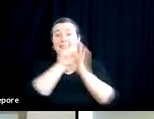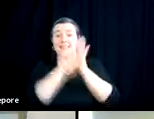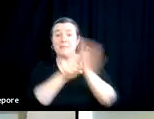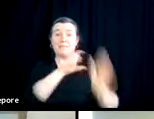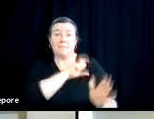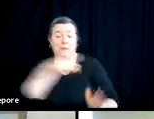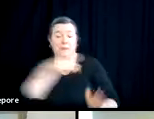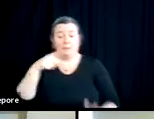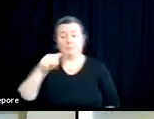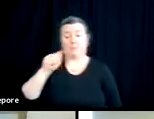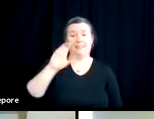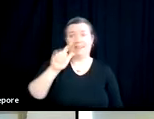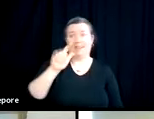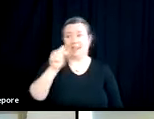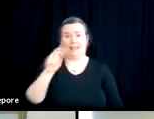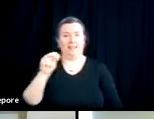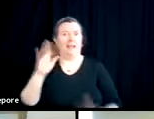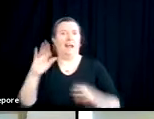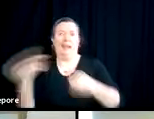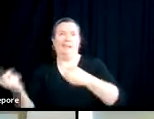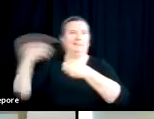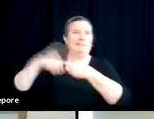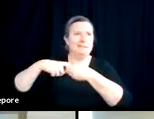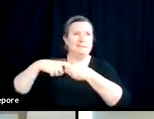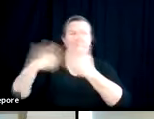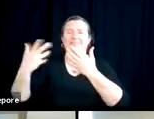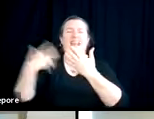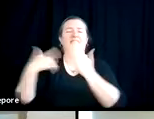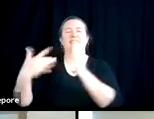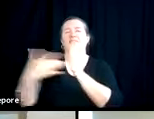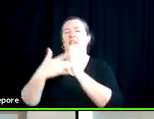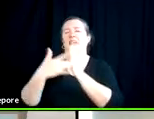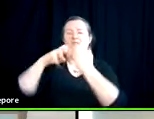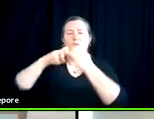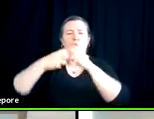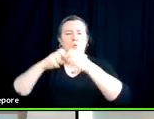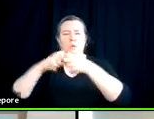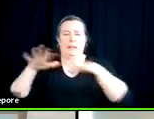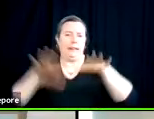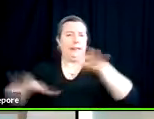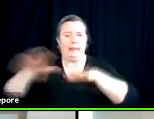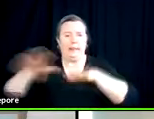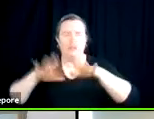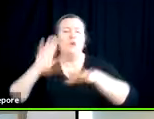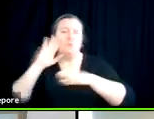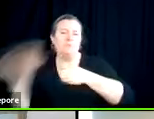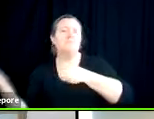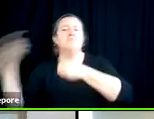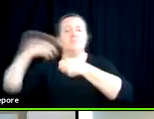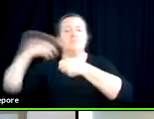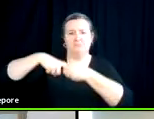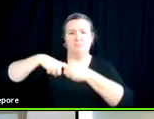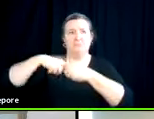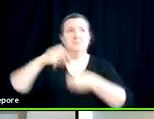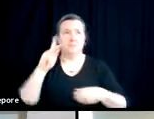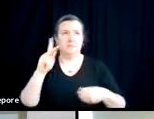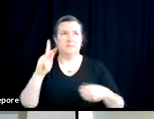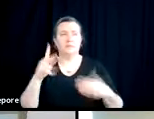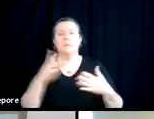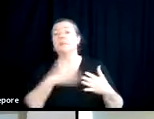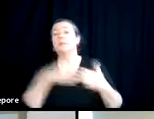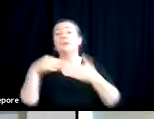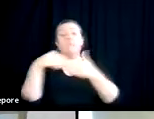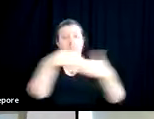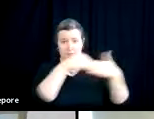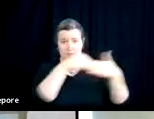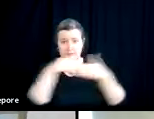some technical difficulties, but he'll be joining us in a minute. Thanks, folks, for the flexibility. As you noticed, we put a